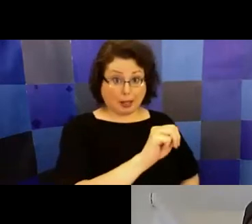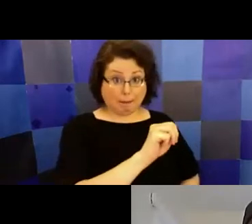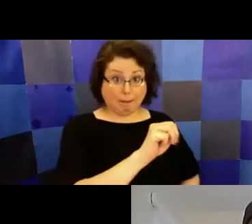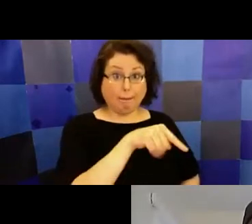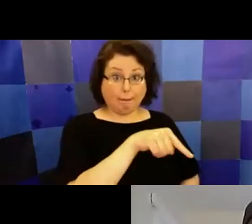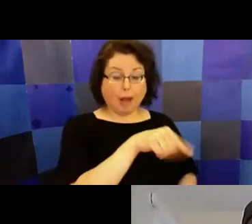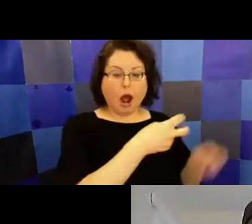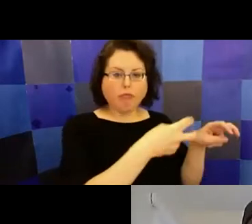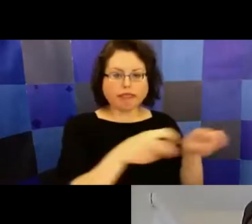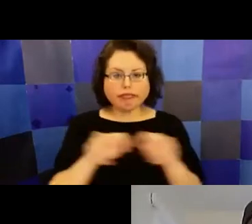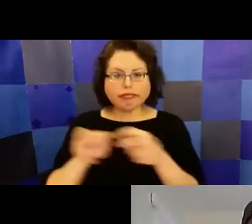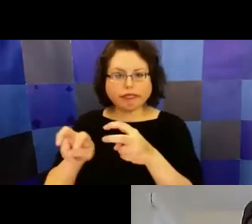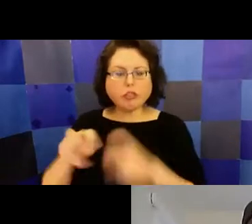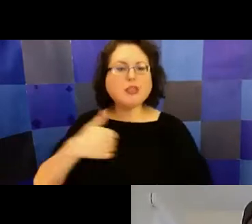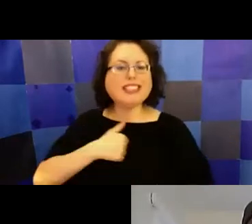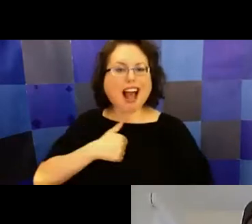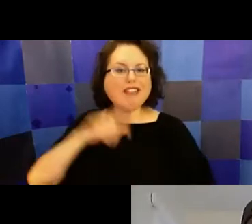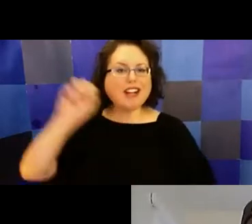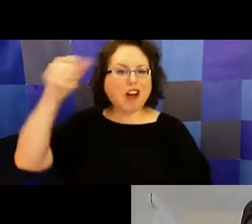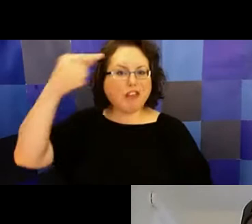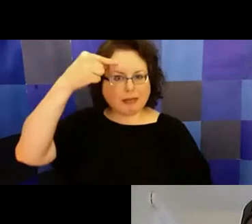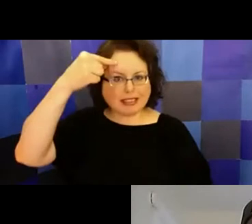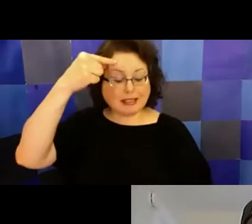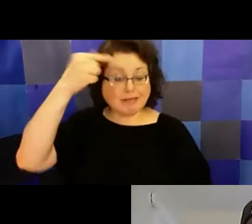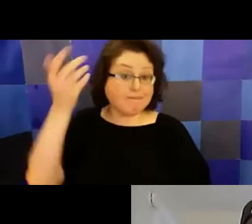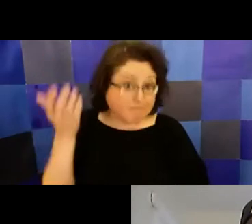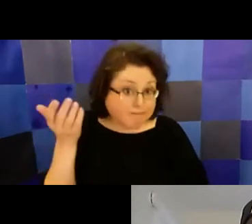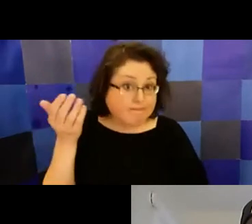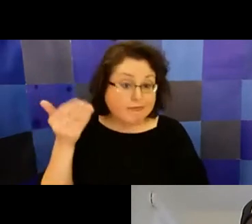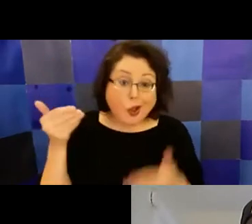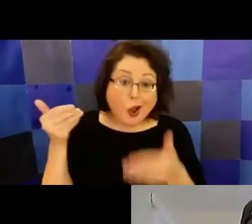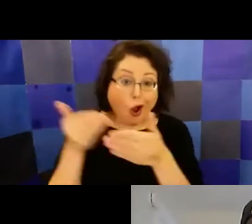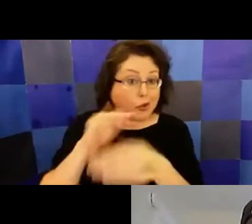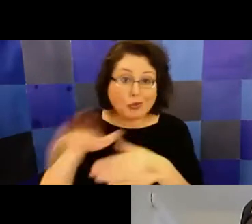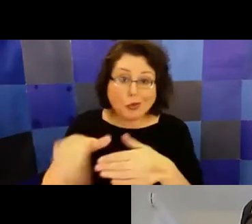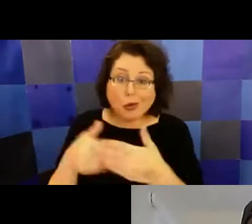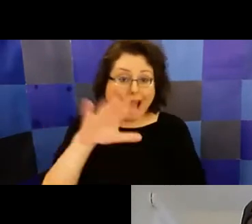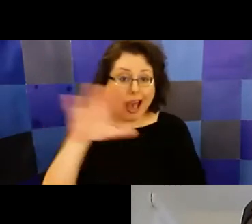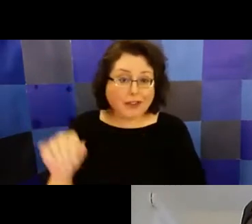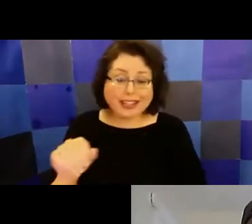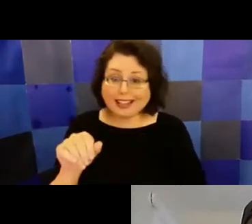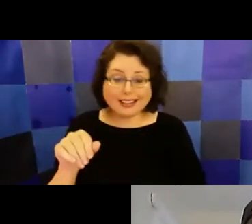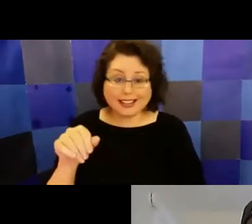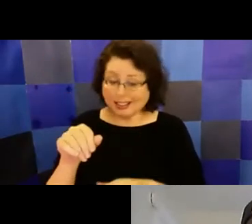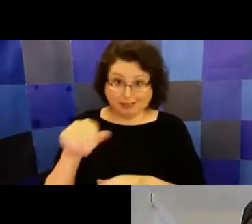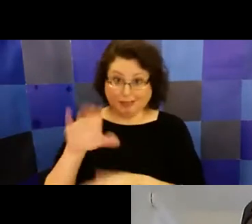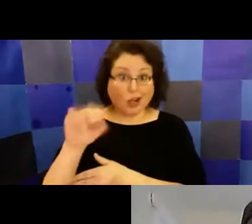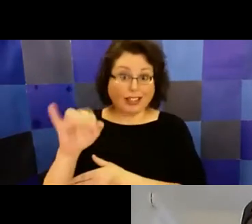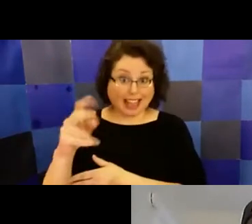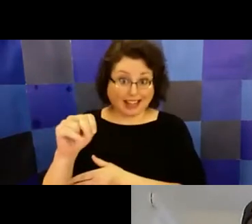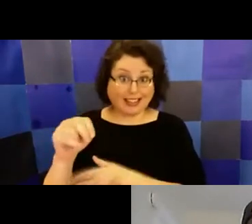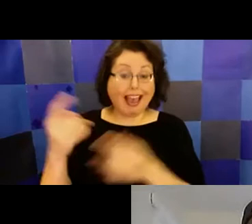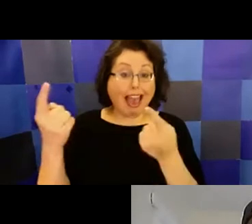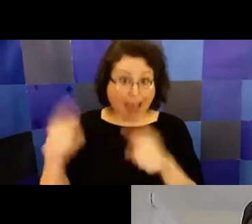to self-government that, you know, almost the entire African continent had undergone at this point, to very